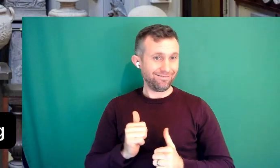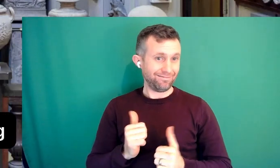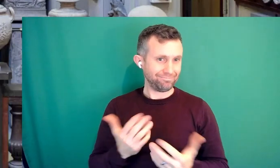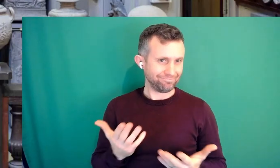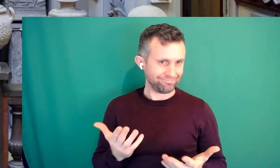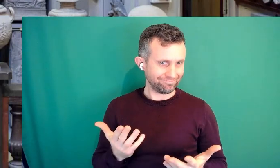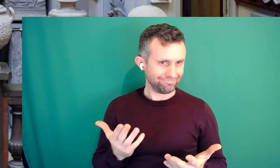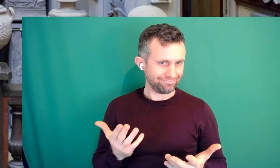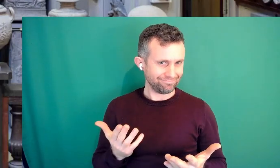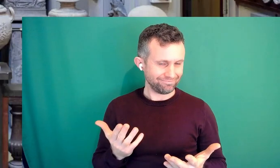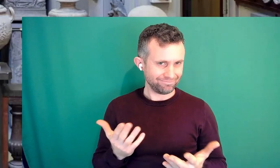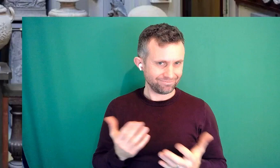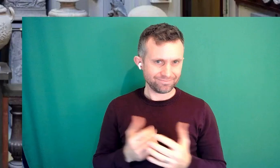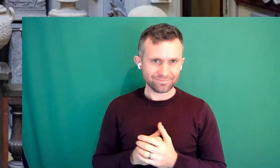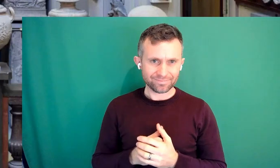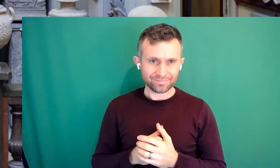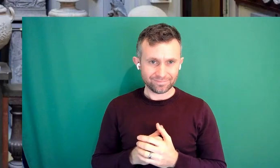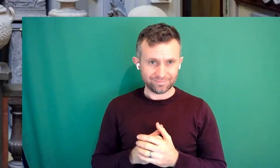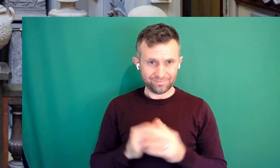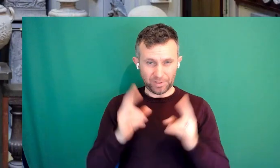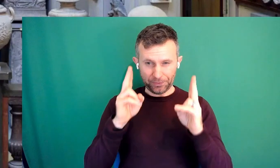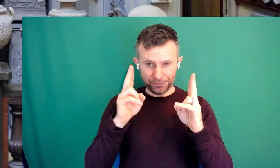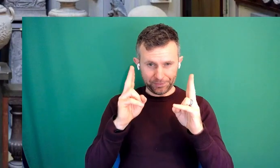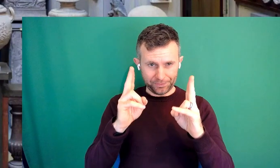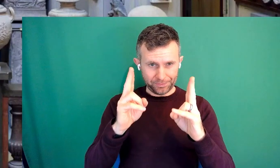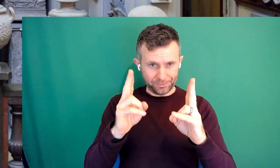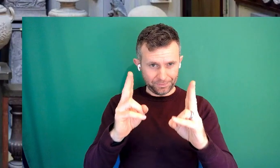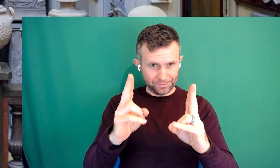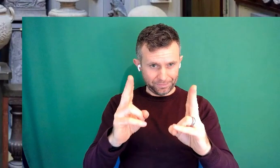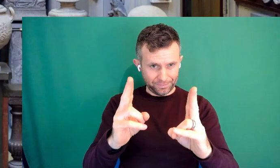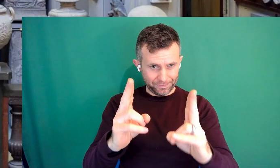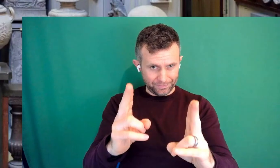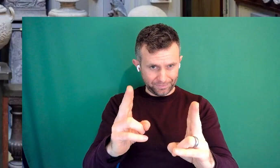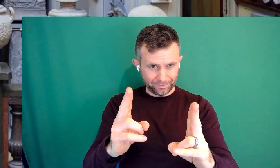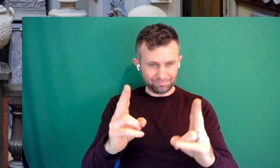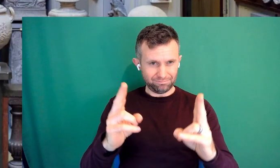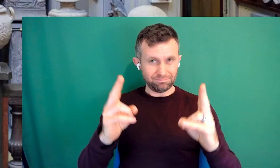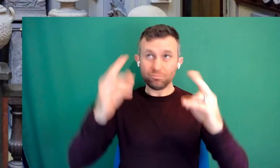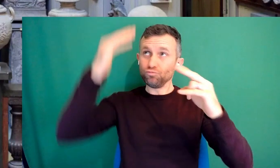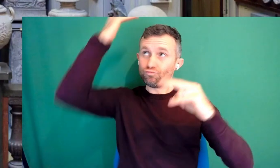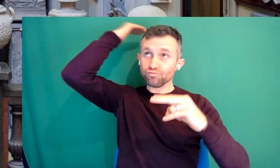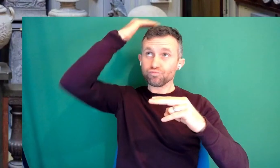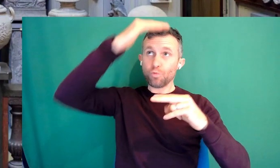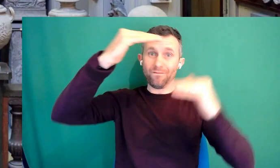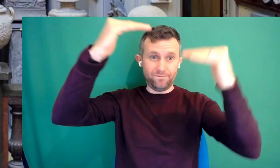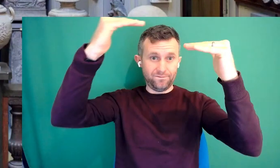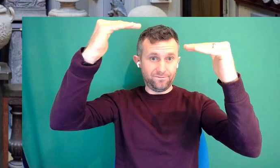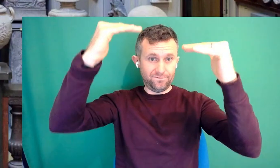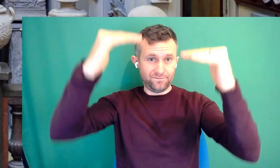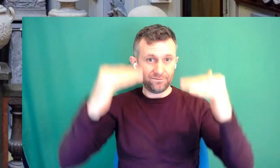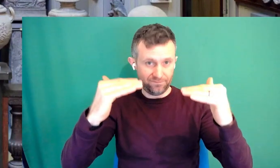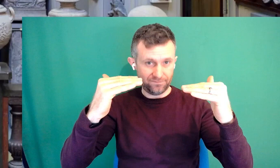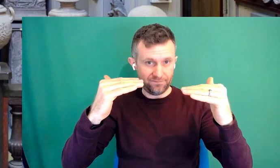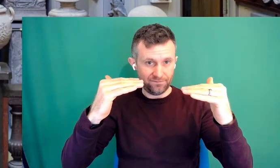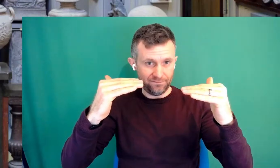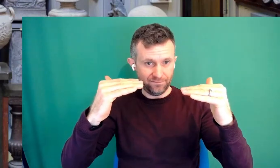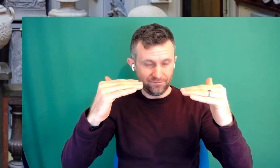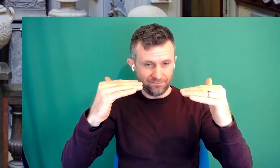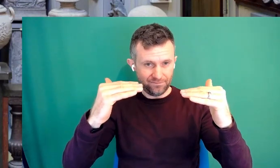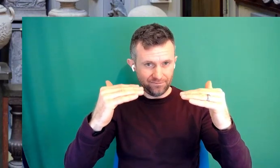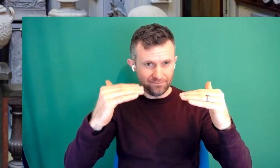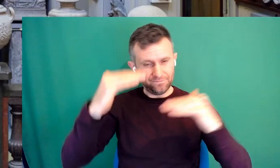painting. And from that distance, imagining that maybe it's not a painting, but perhaps an open